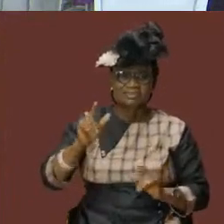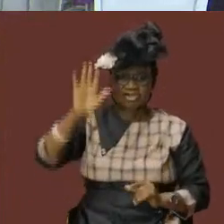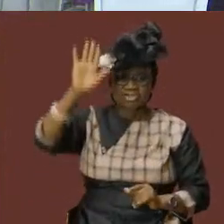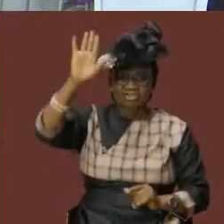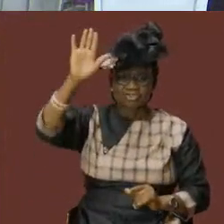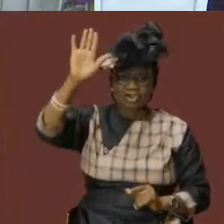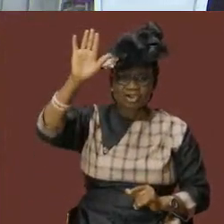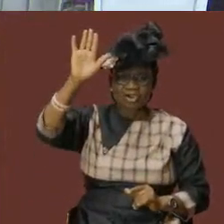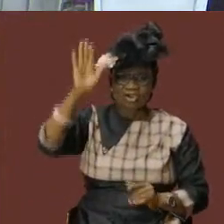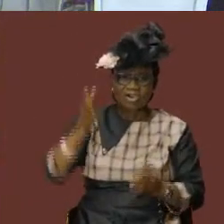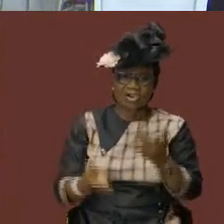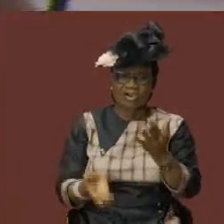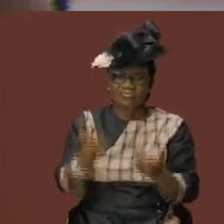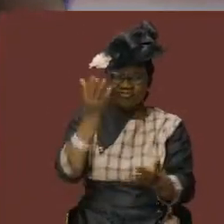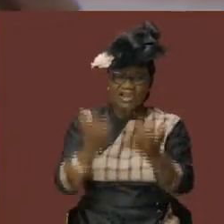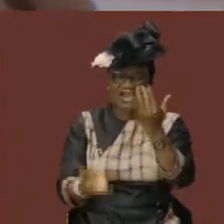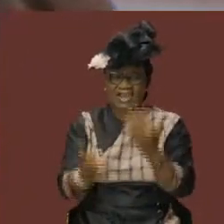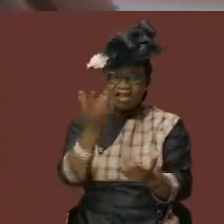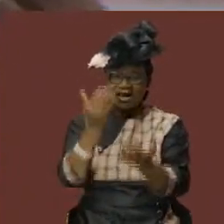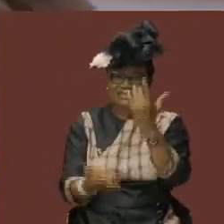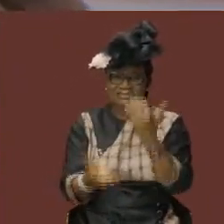Let your fire,